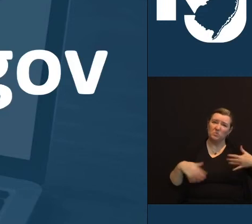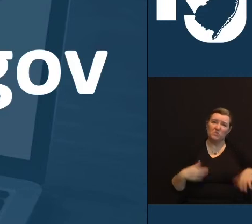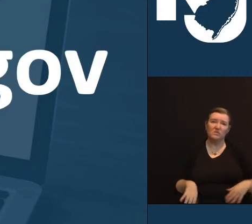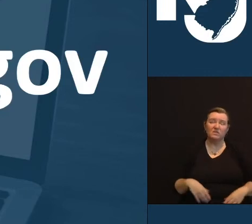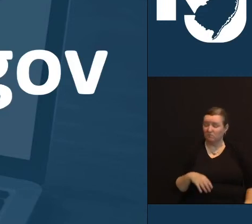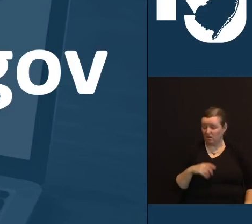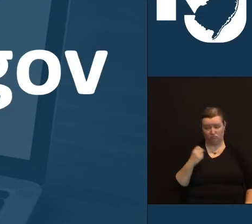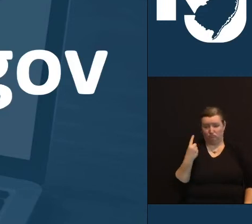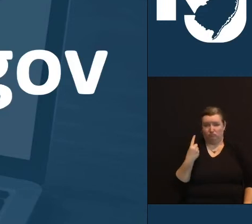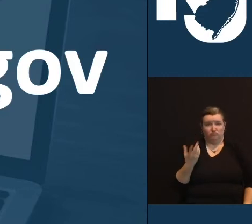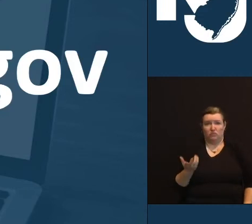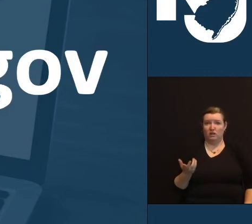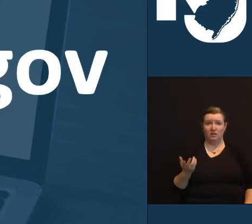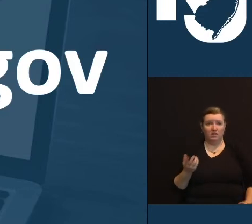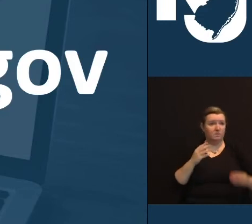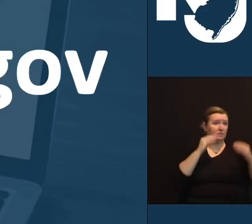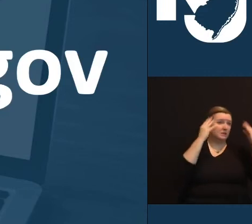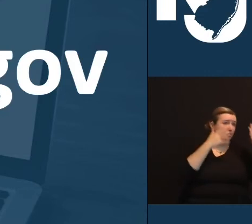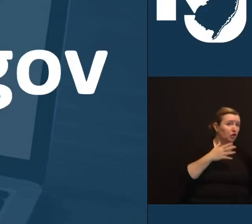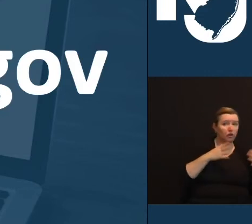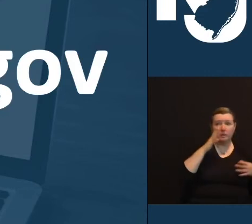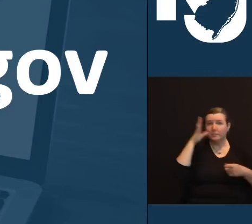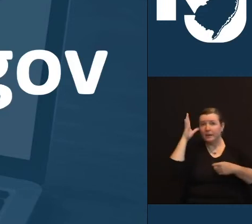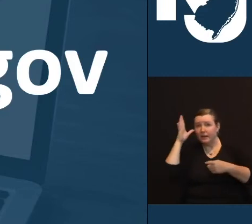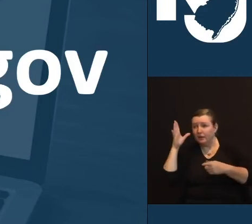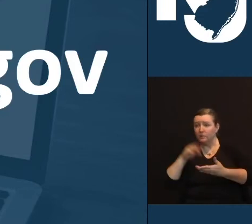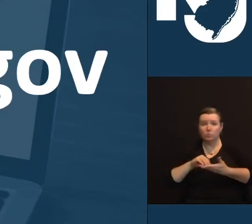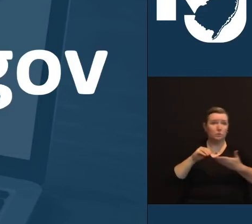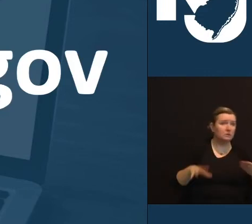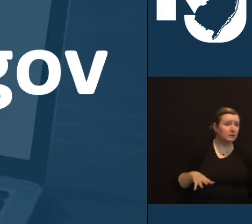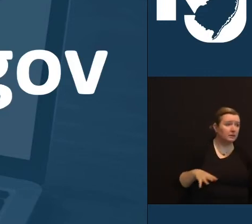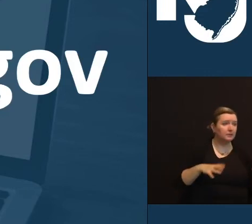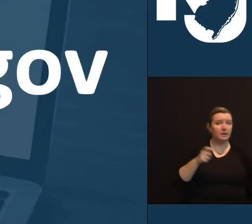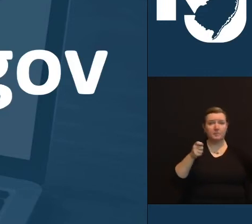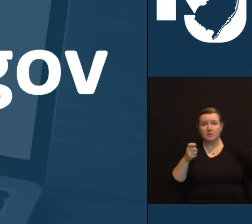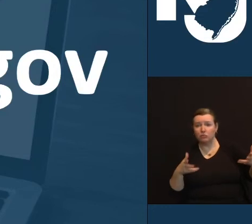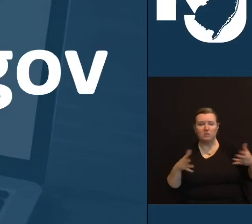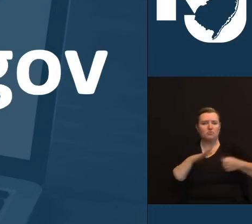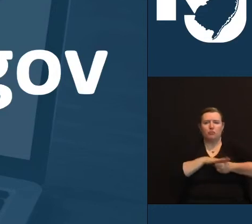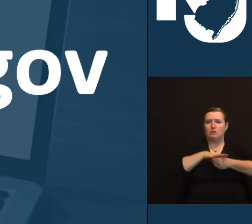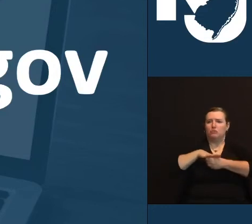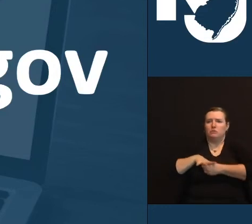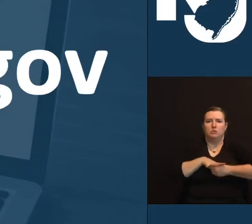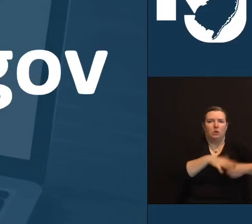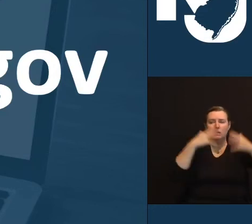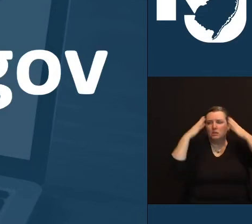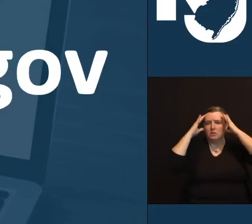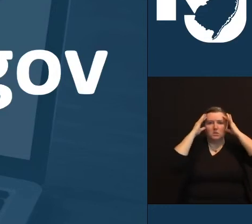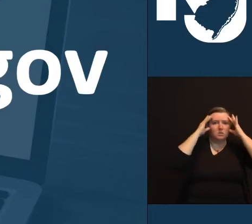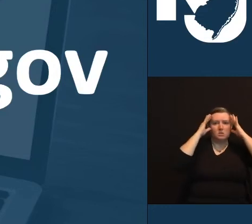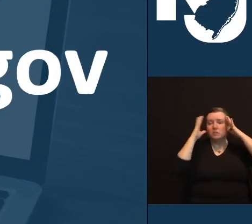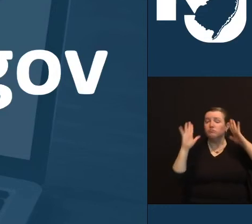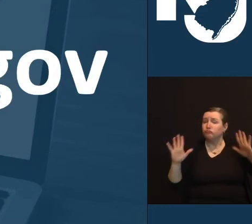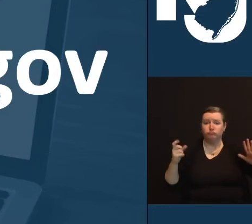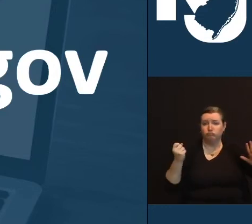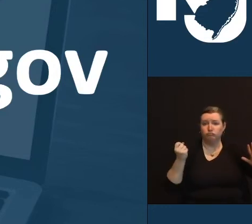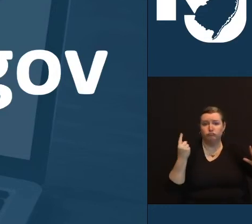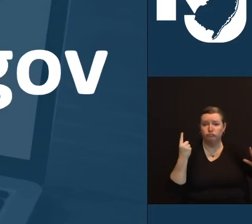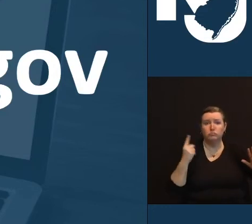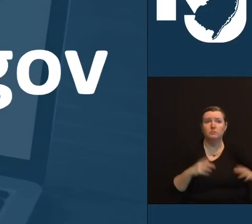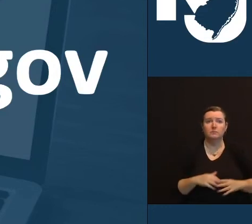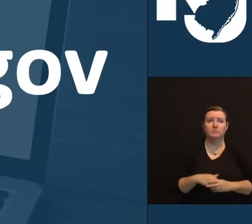parents, with our students, with our administrators and teams. The fact that there are positive cases impacting